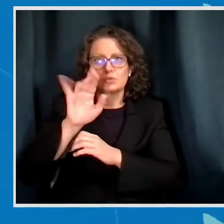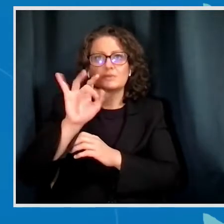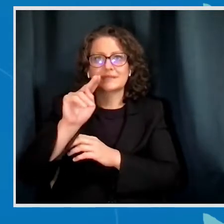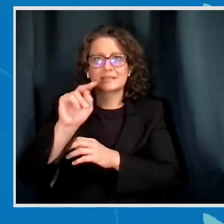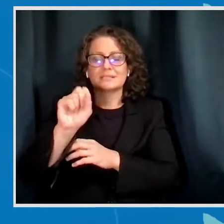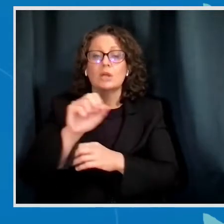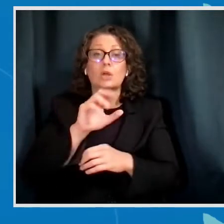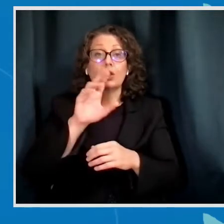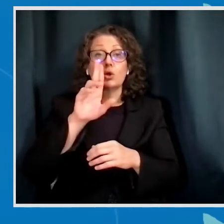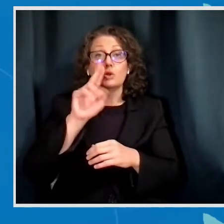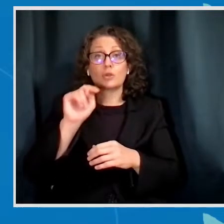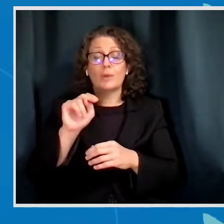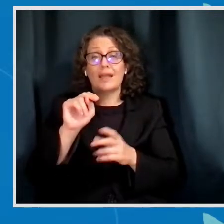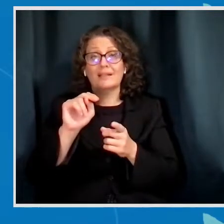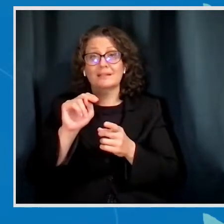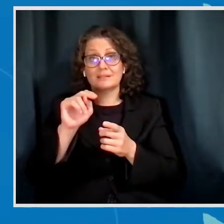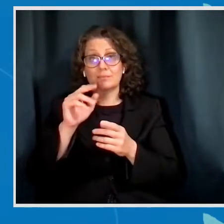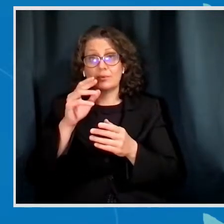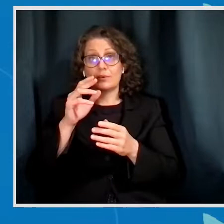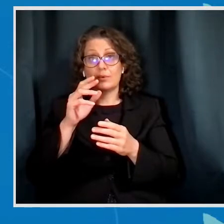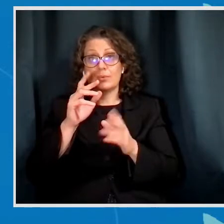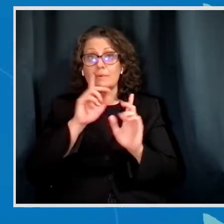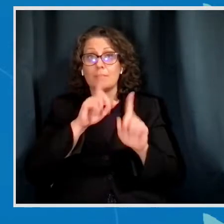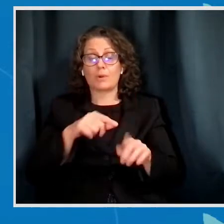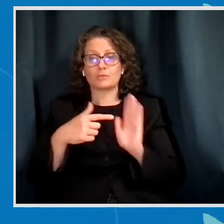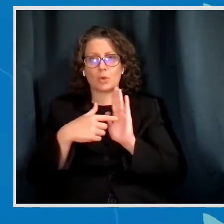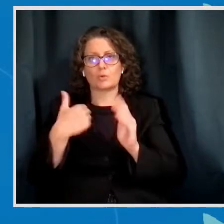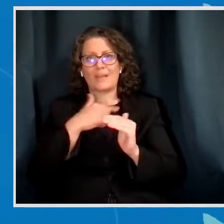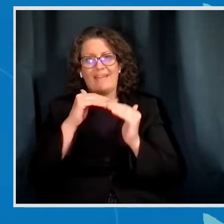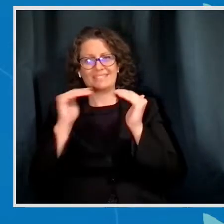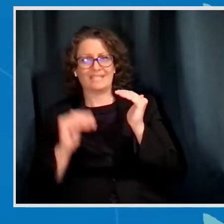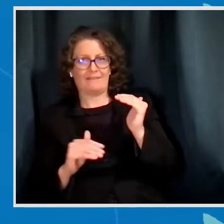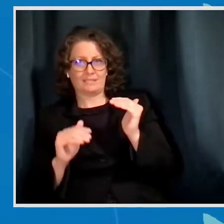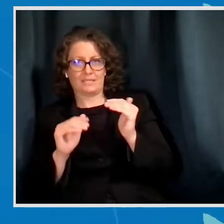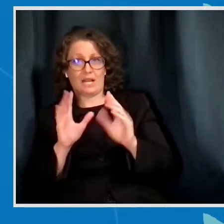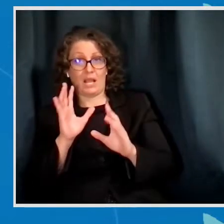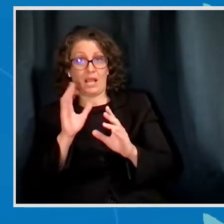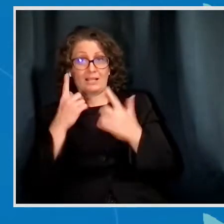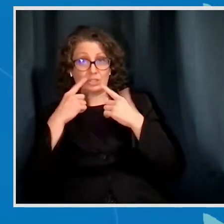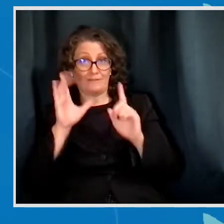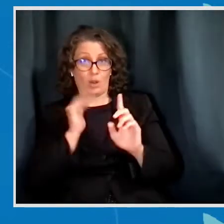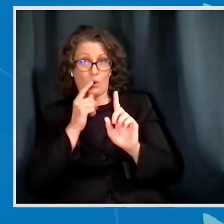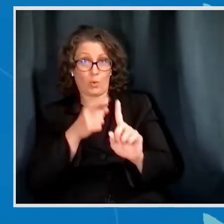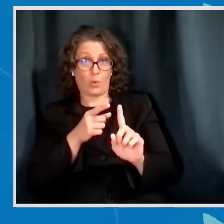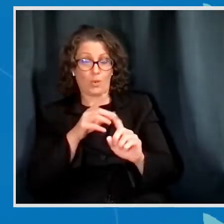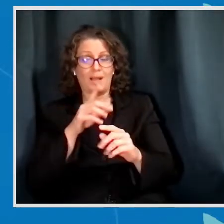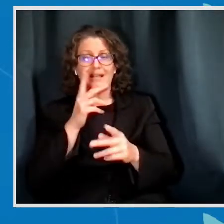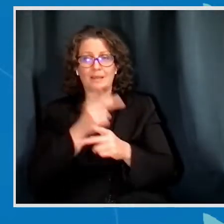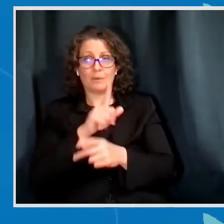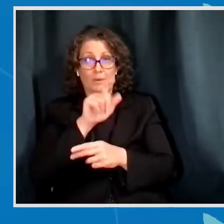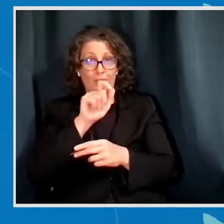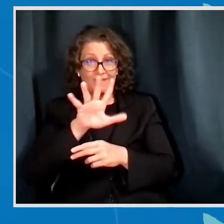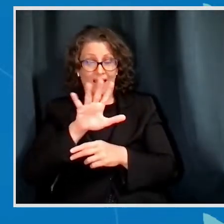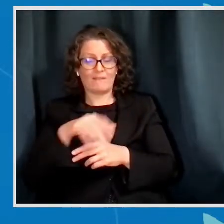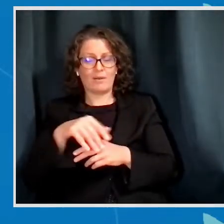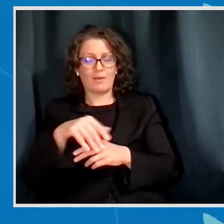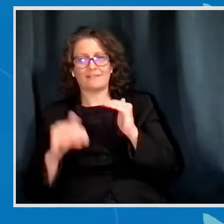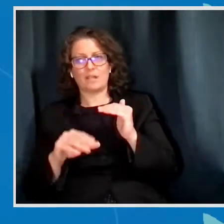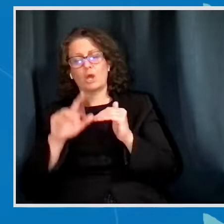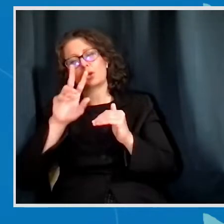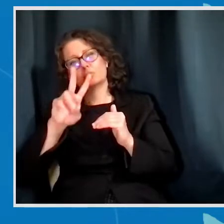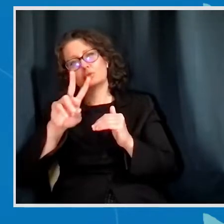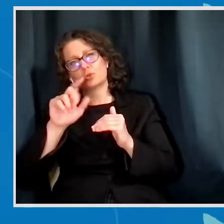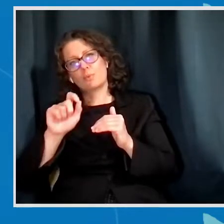a deficit in achieving our goal of keeping 1.5 of about 2.5 trillion to